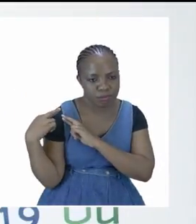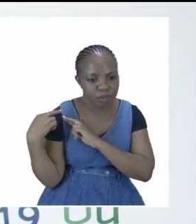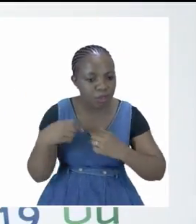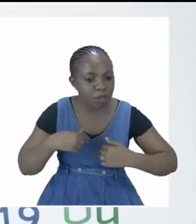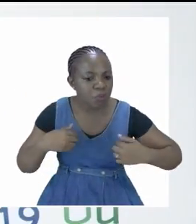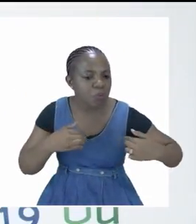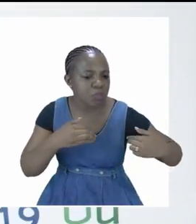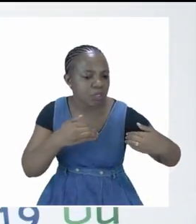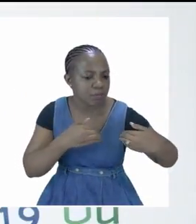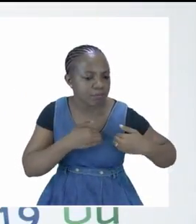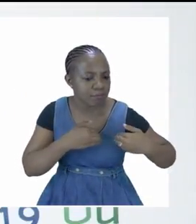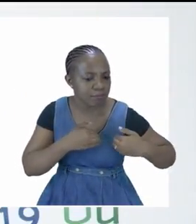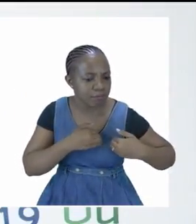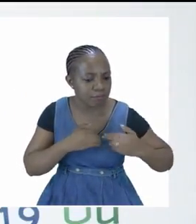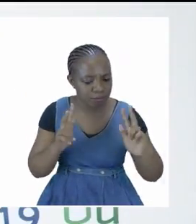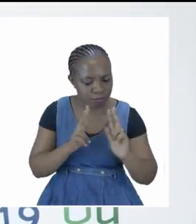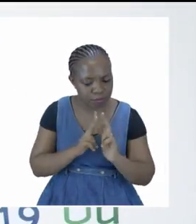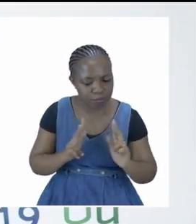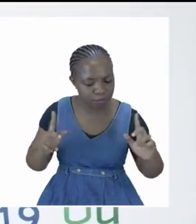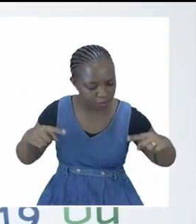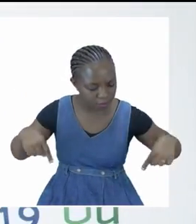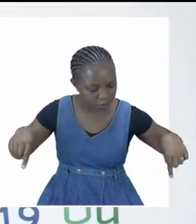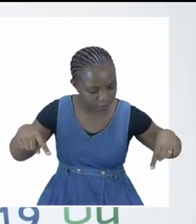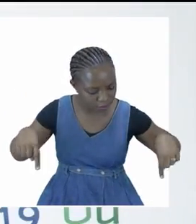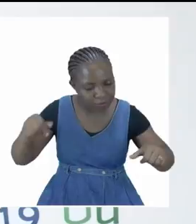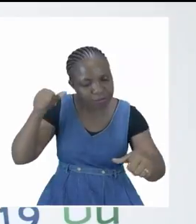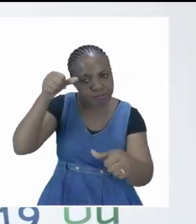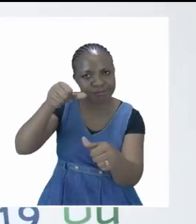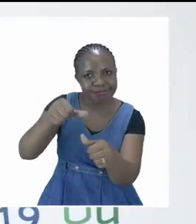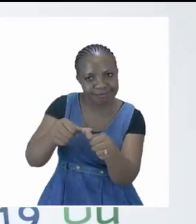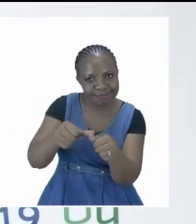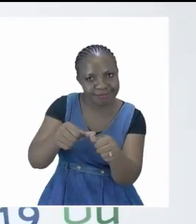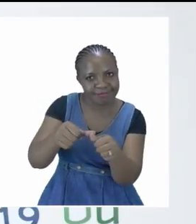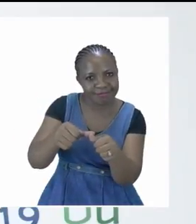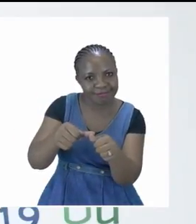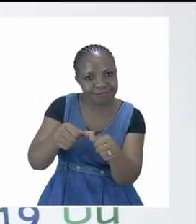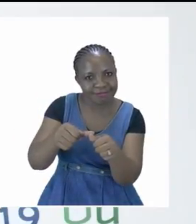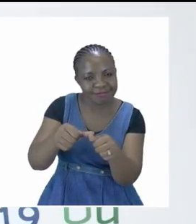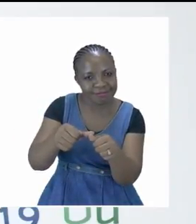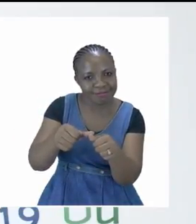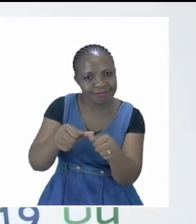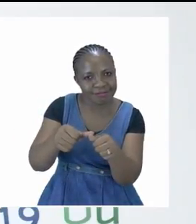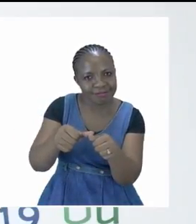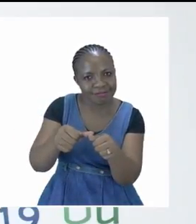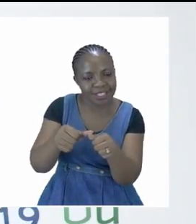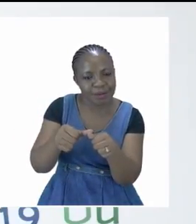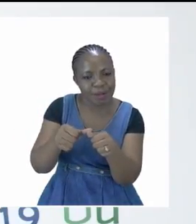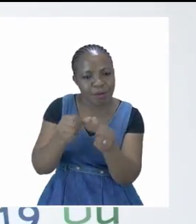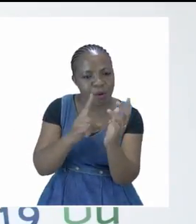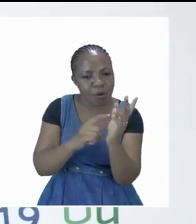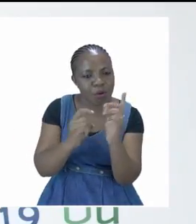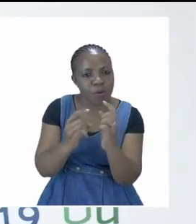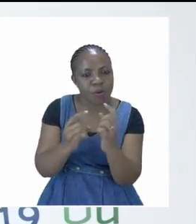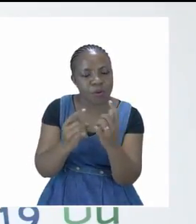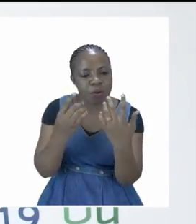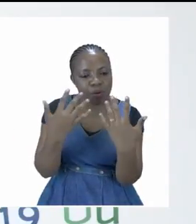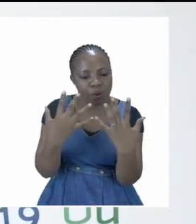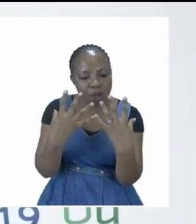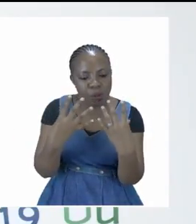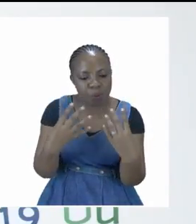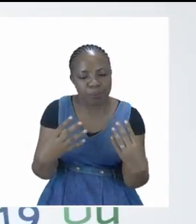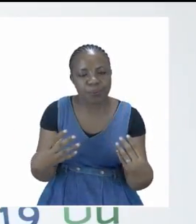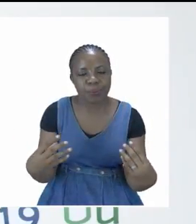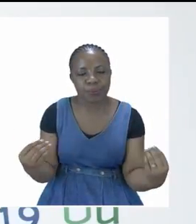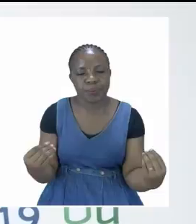around us. Remember, you must also make sure that your fingers are dry before you touch